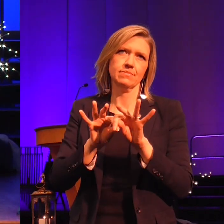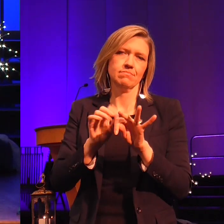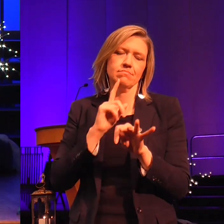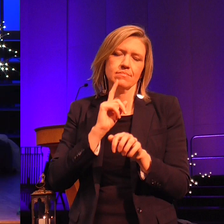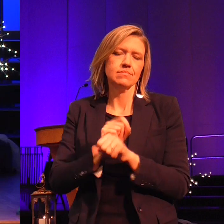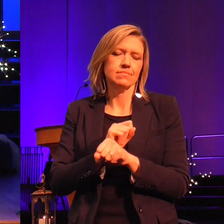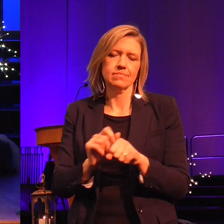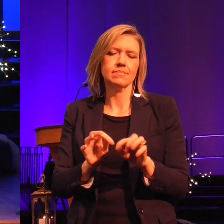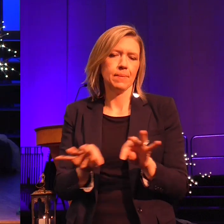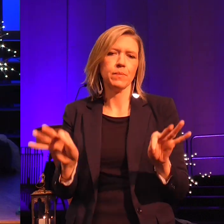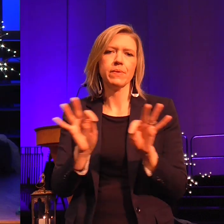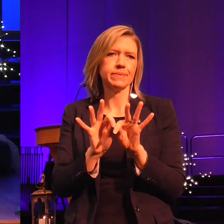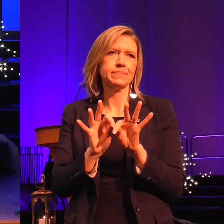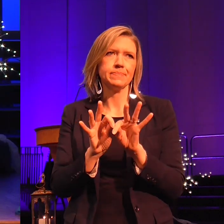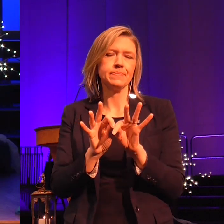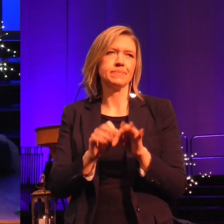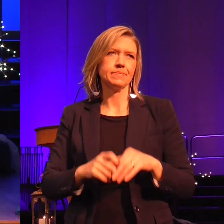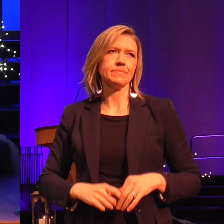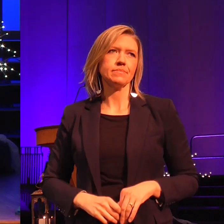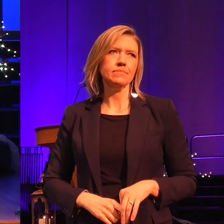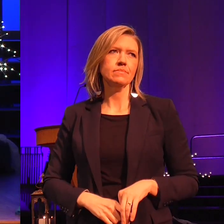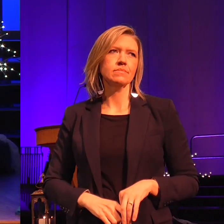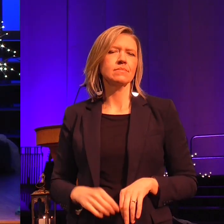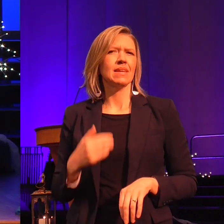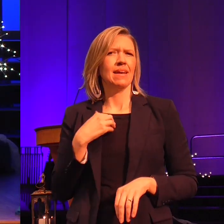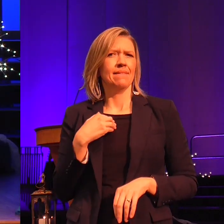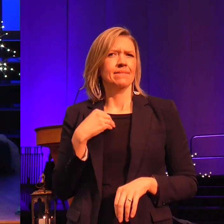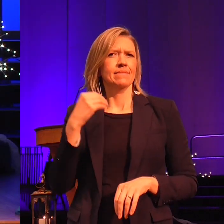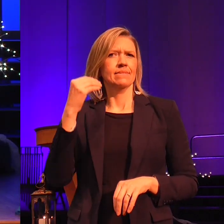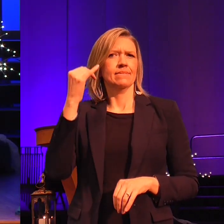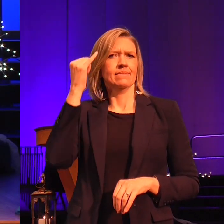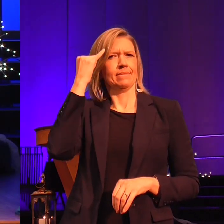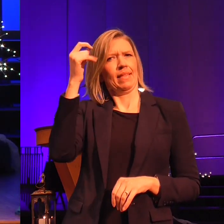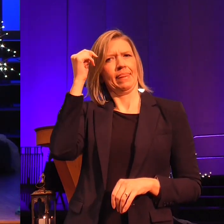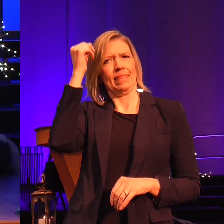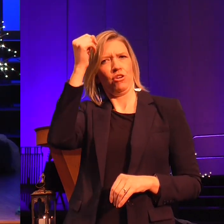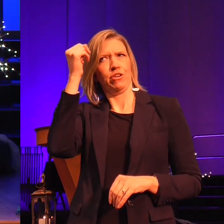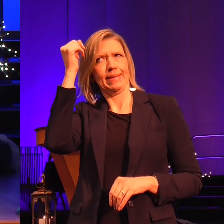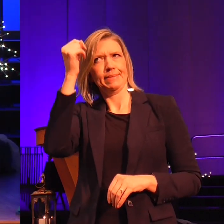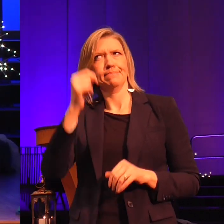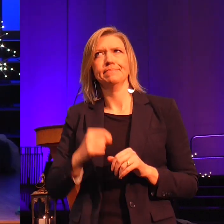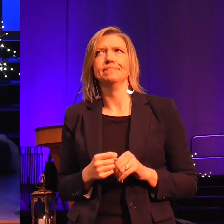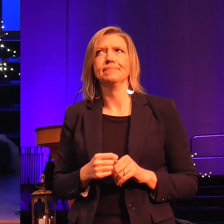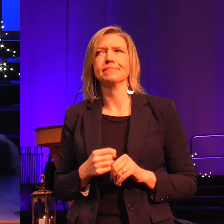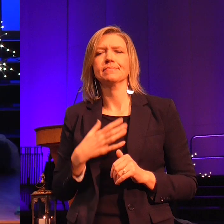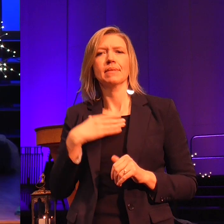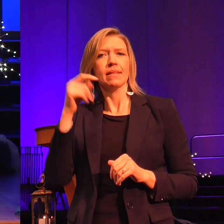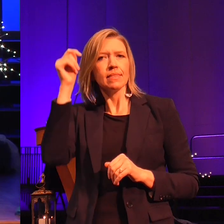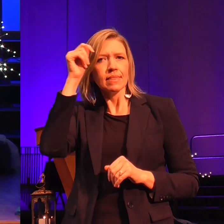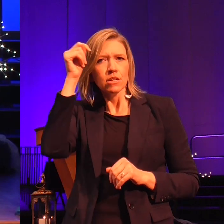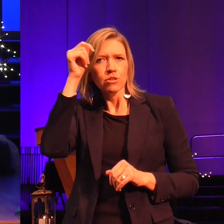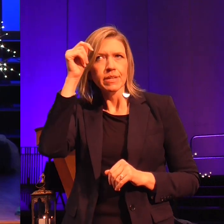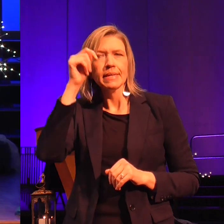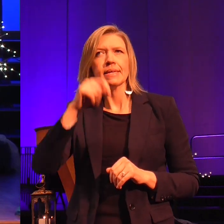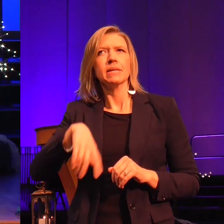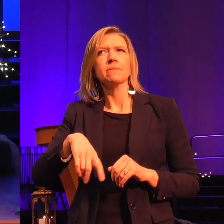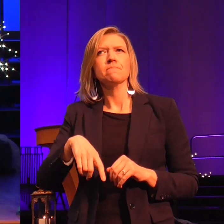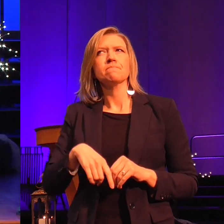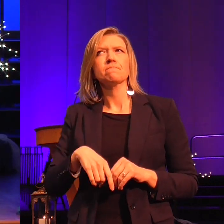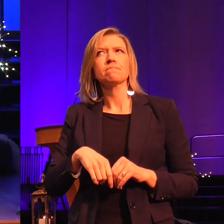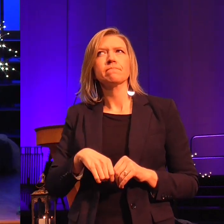important. And I have a theory. Here's my theory. I have a theory that the